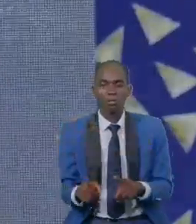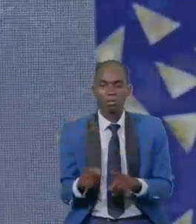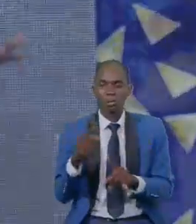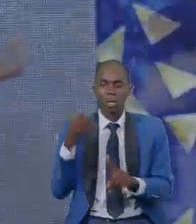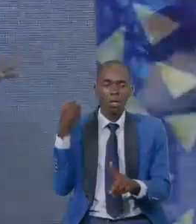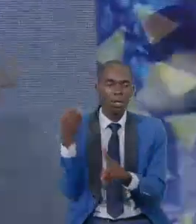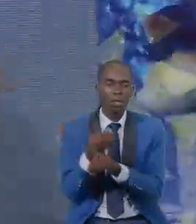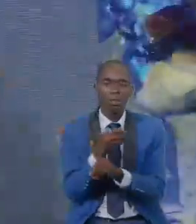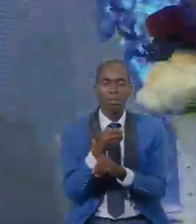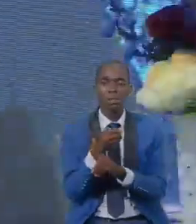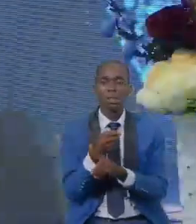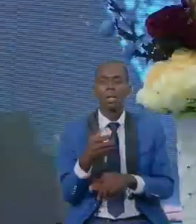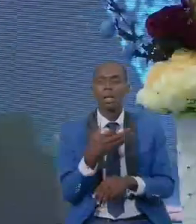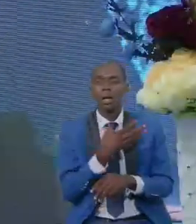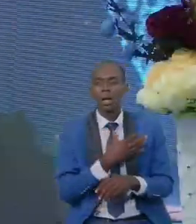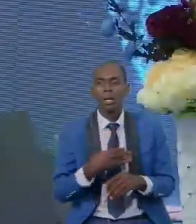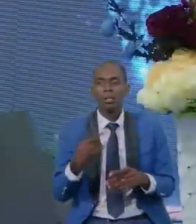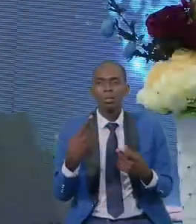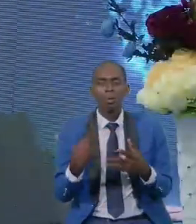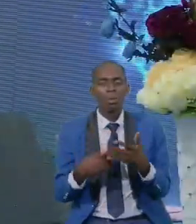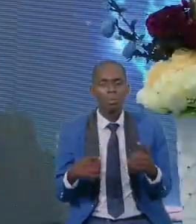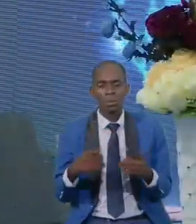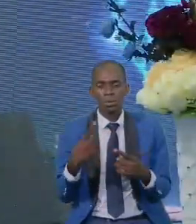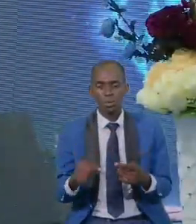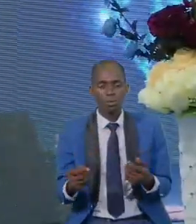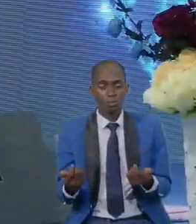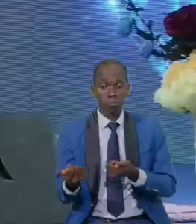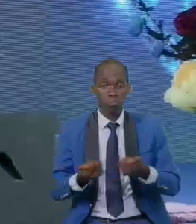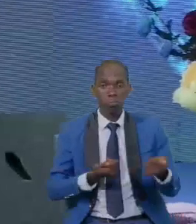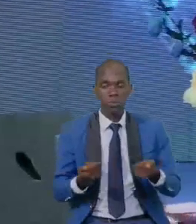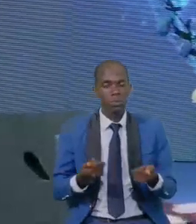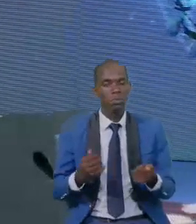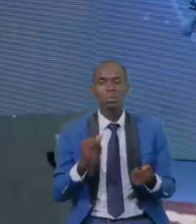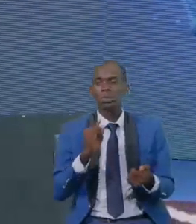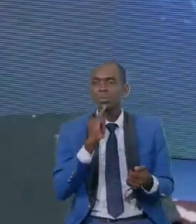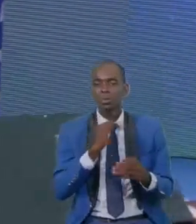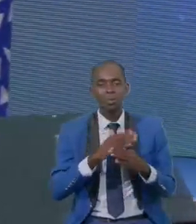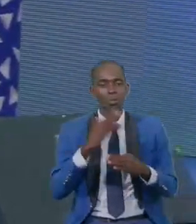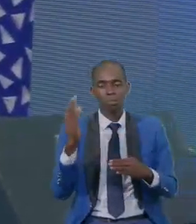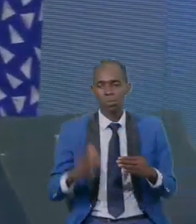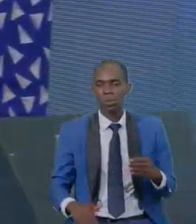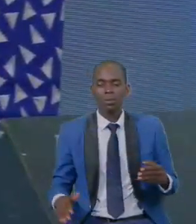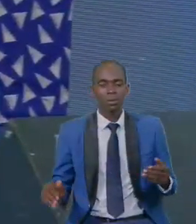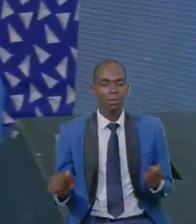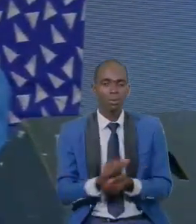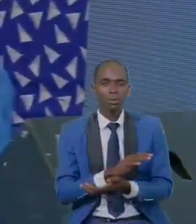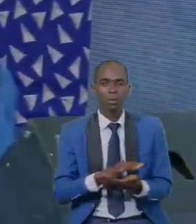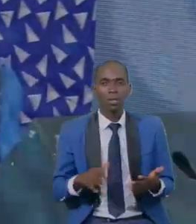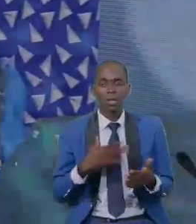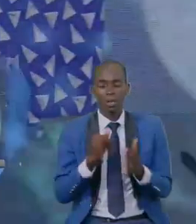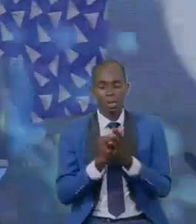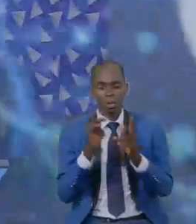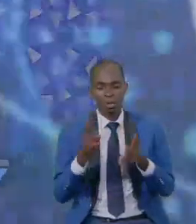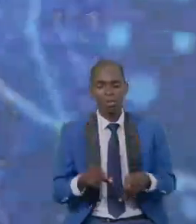the vehicle was reaching up. He was bleeding profusely.